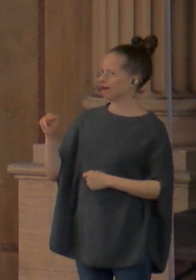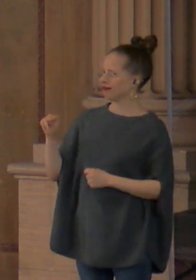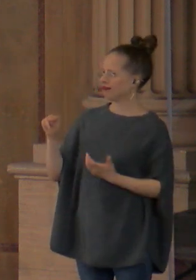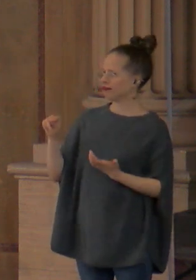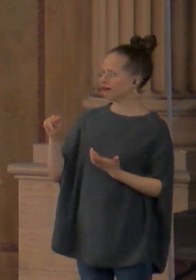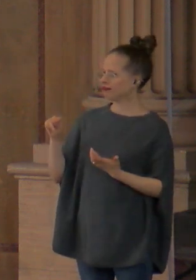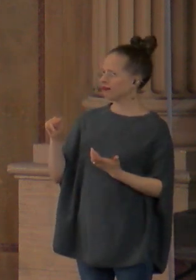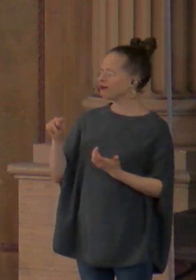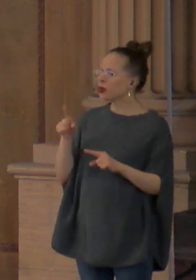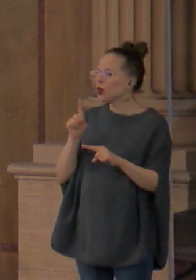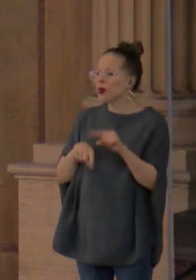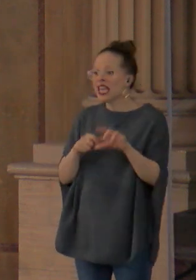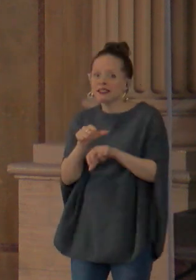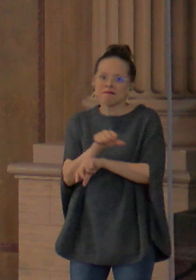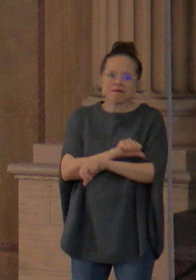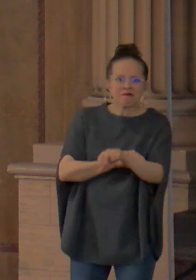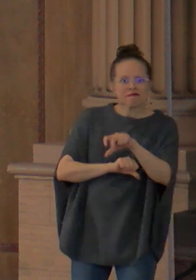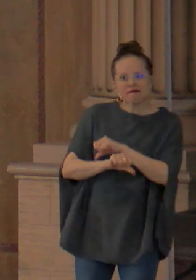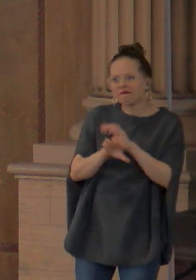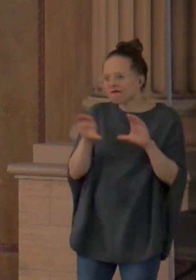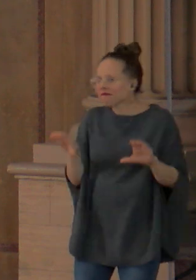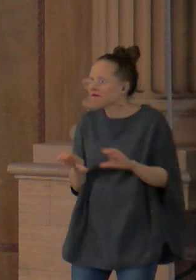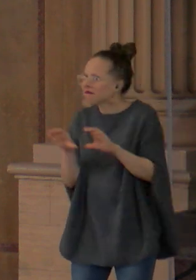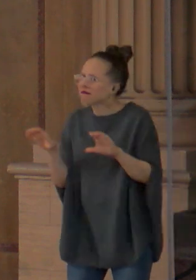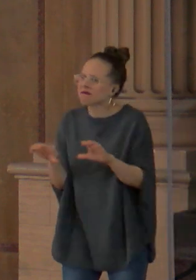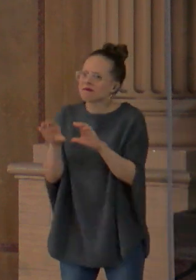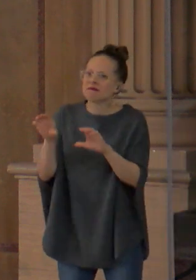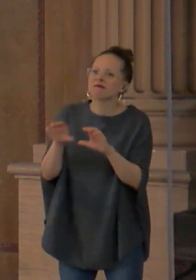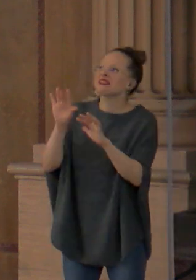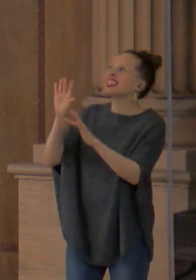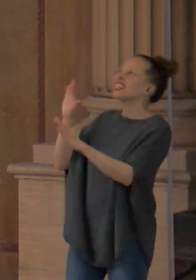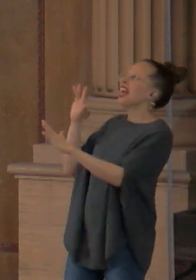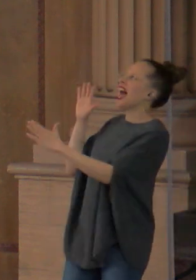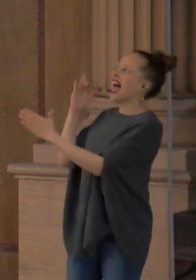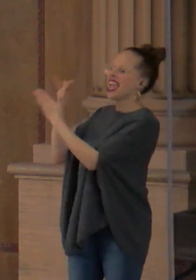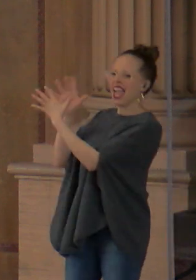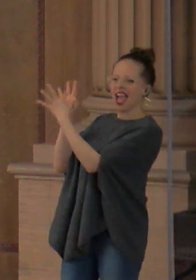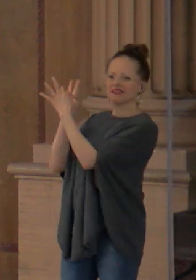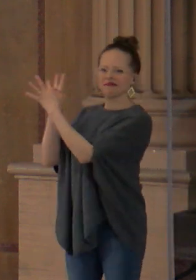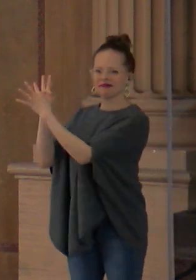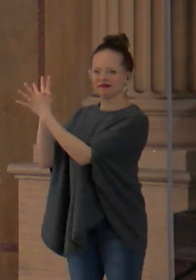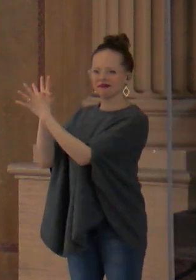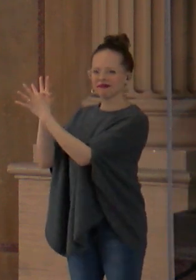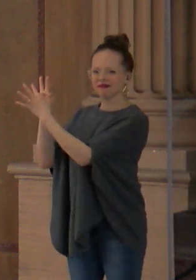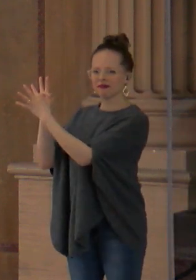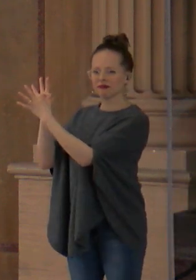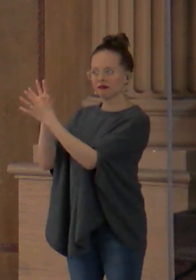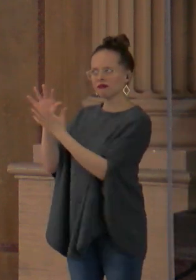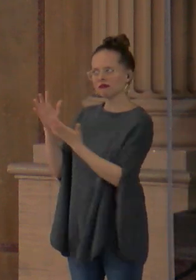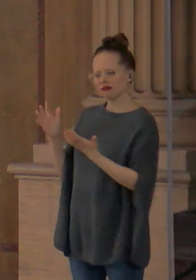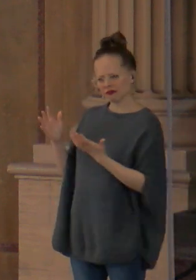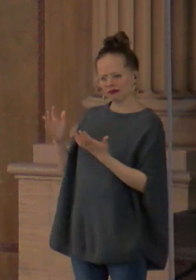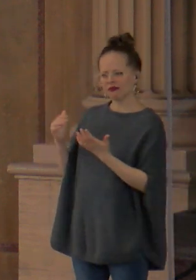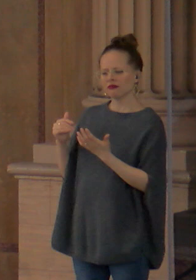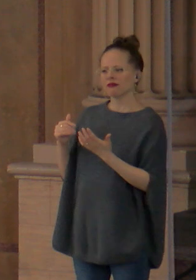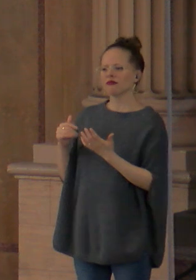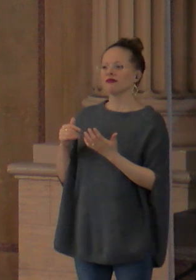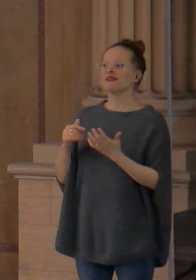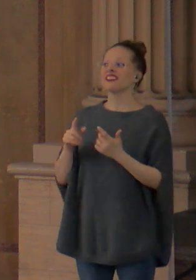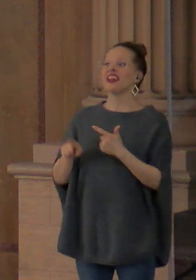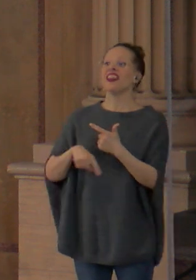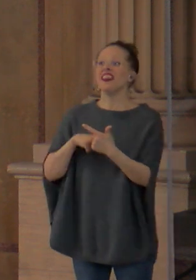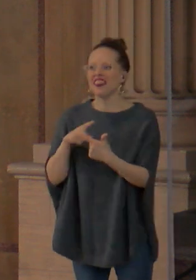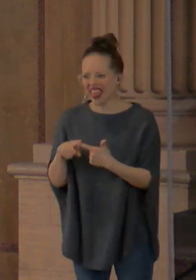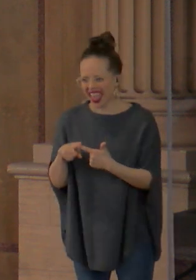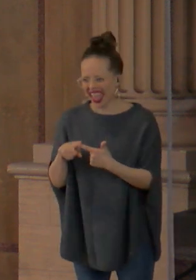doing your own thing. You don't get to God by your own scheming. You don't get to God by adding to the promise that he's given you. But then he complexifies